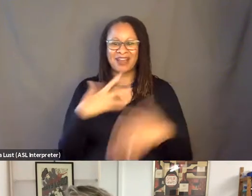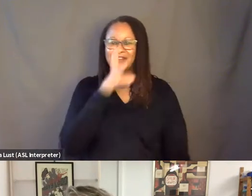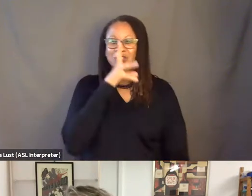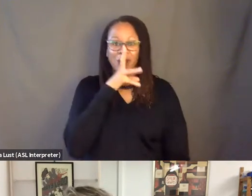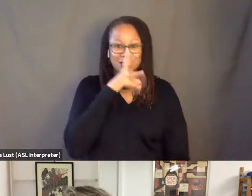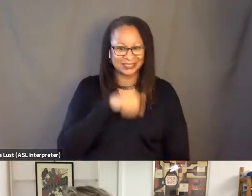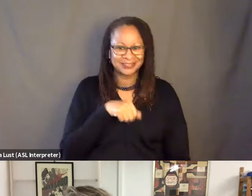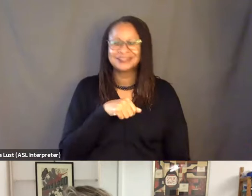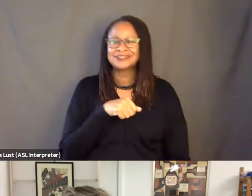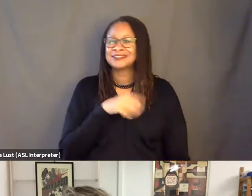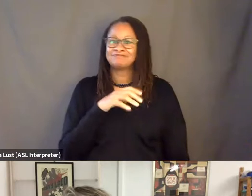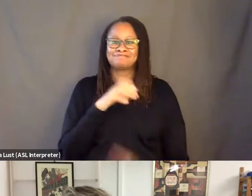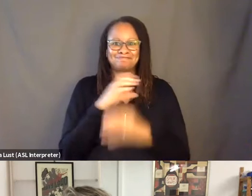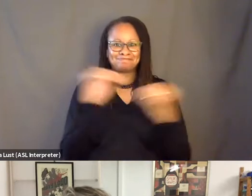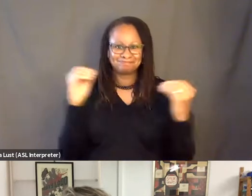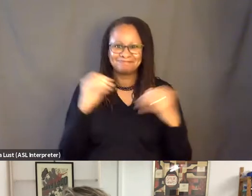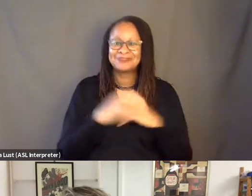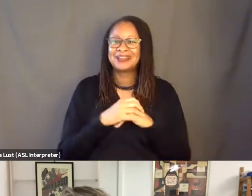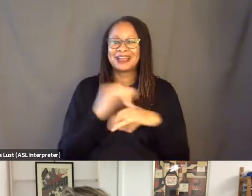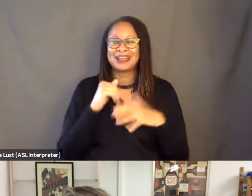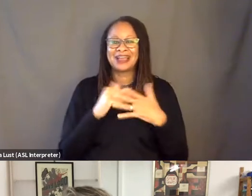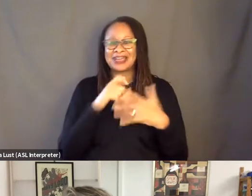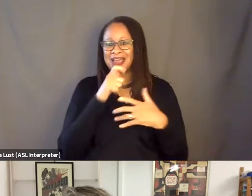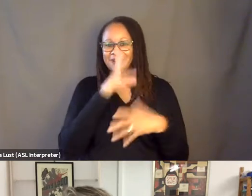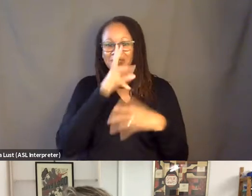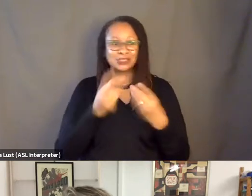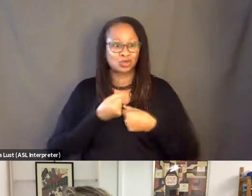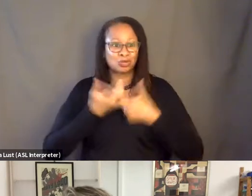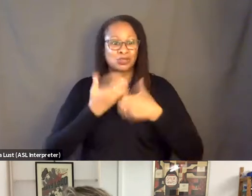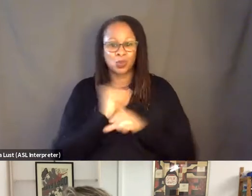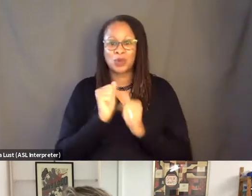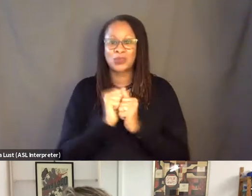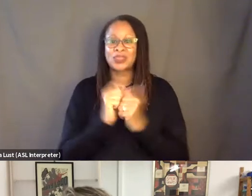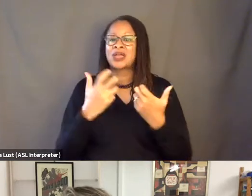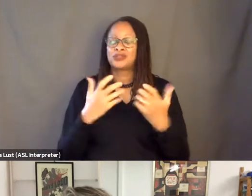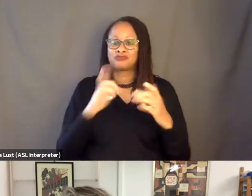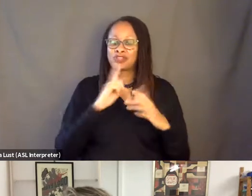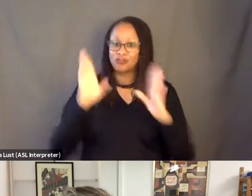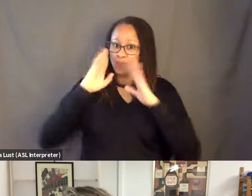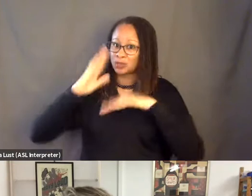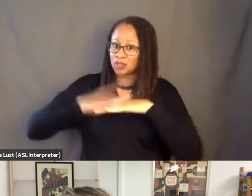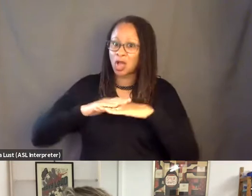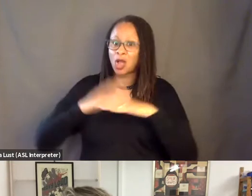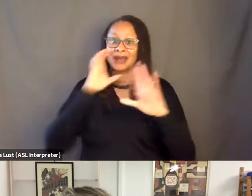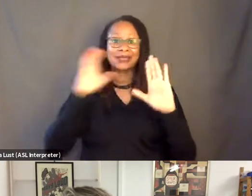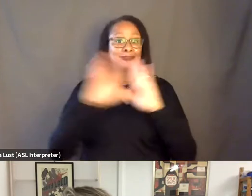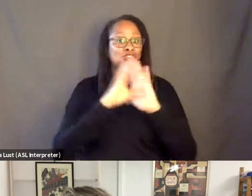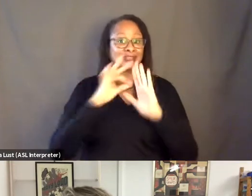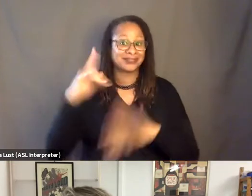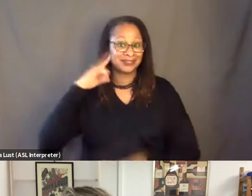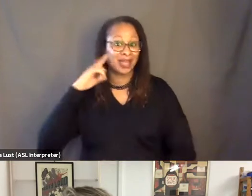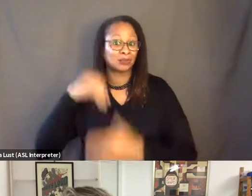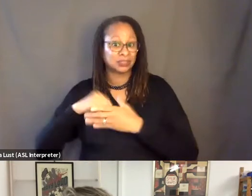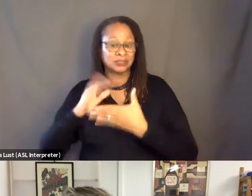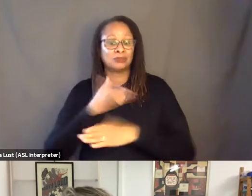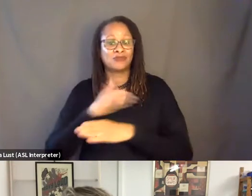verbal and expression to work with, you could go for images and sound, and you